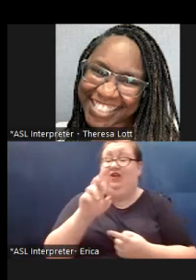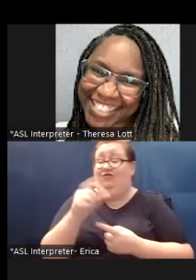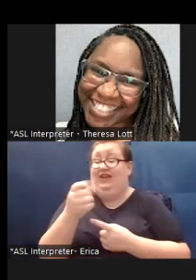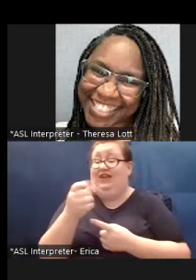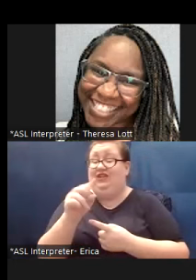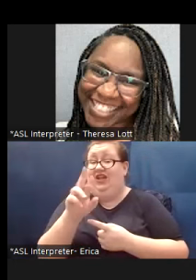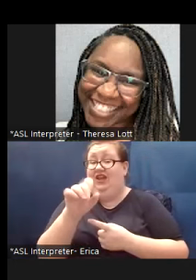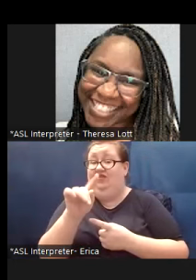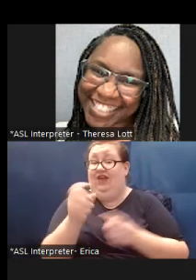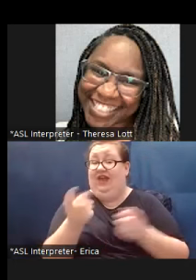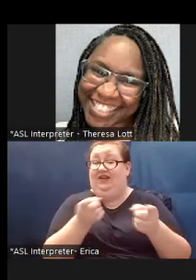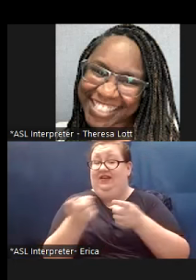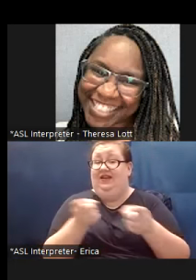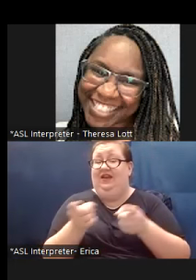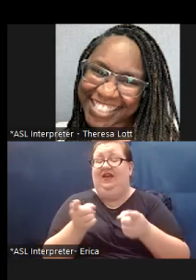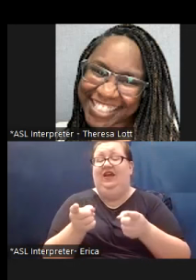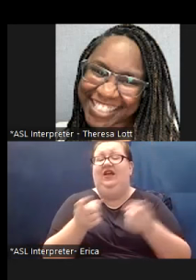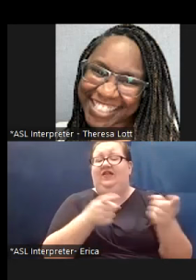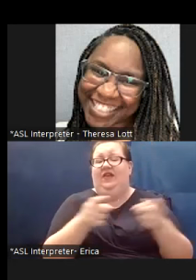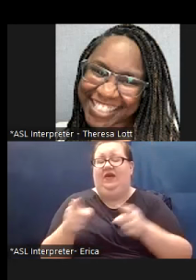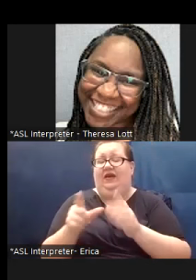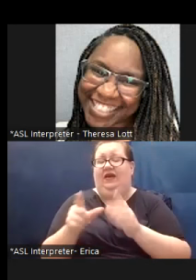and iterate in the process.